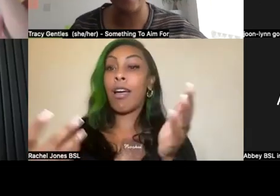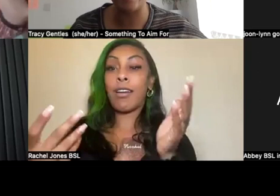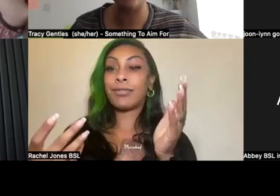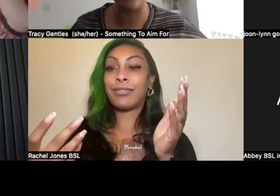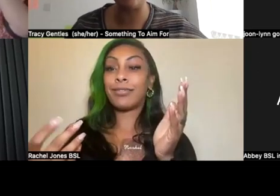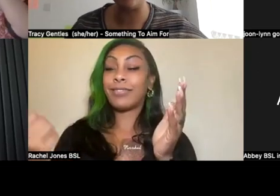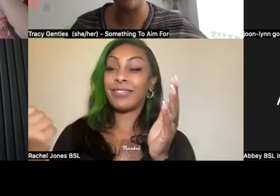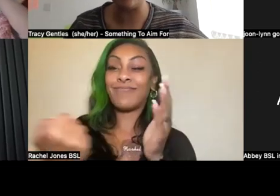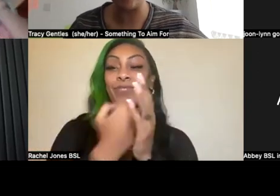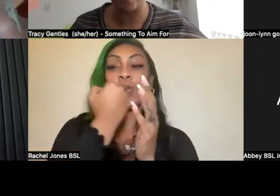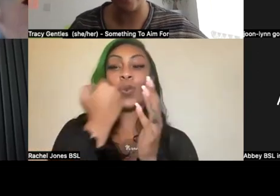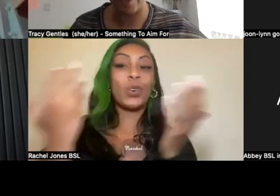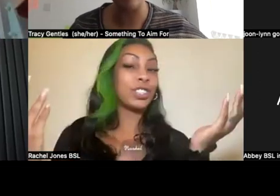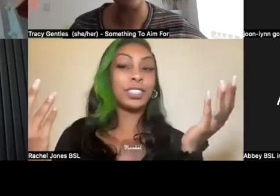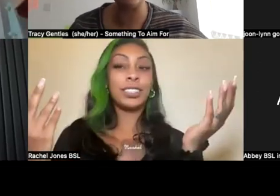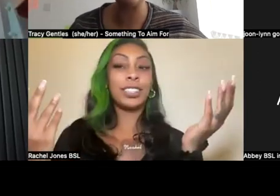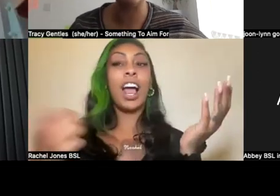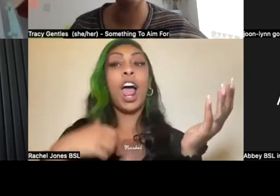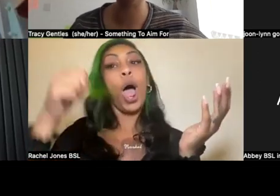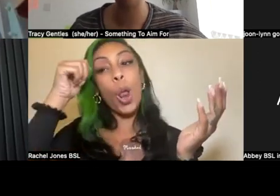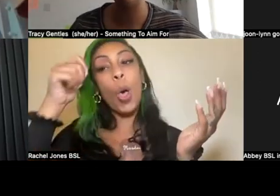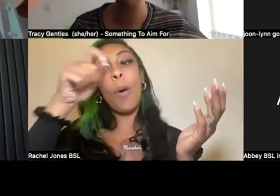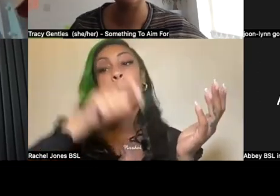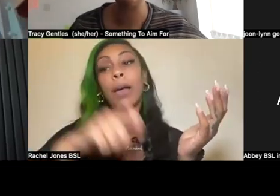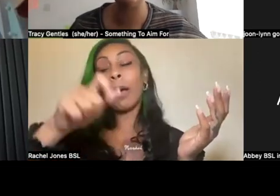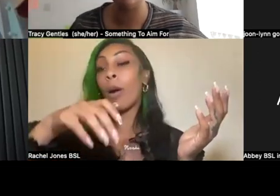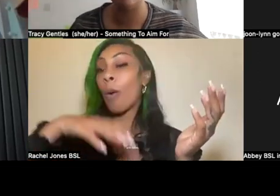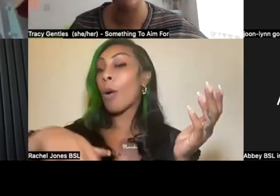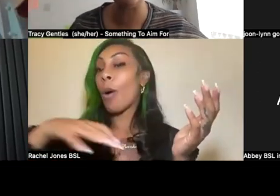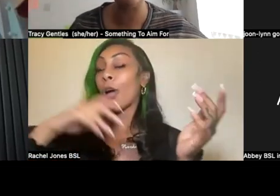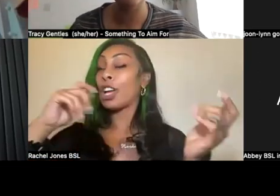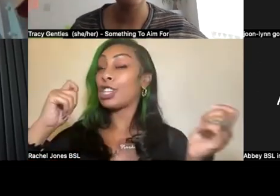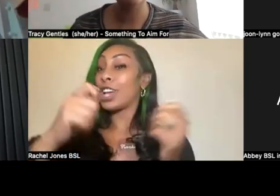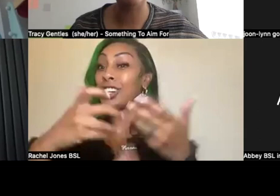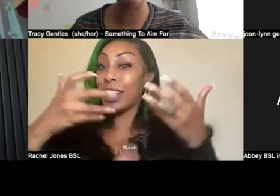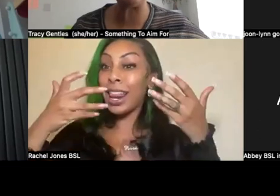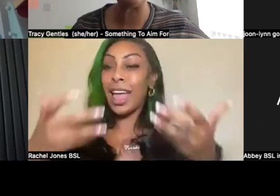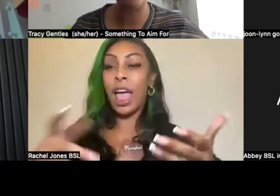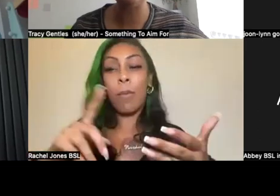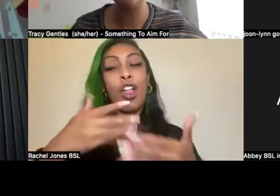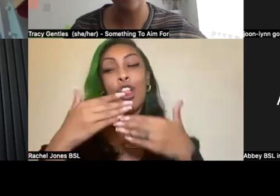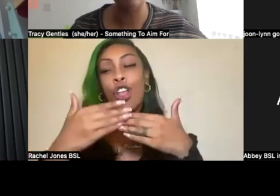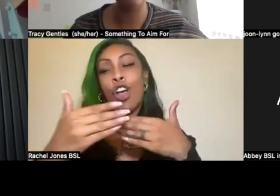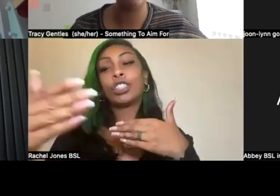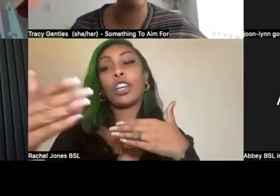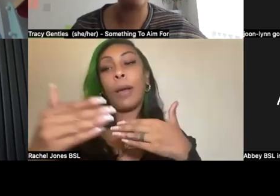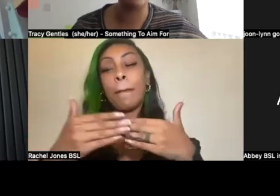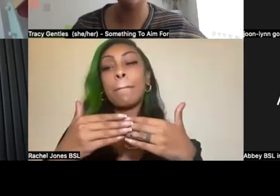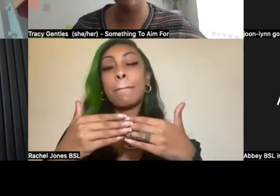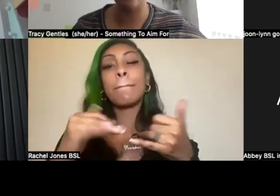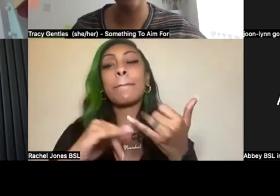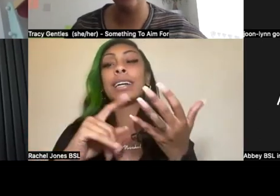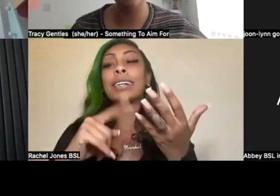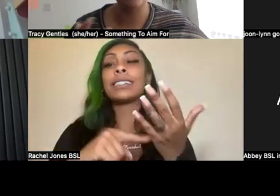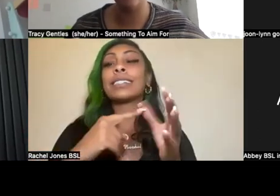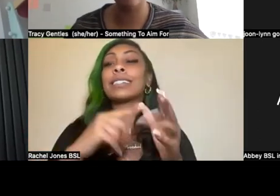unfortunately. And I know that people want change now, but it's a long-term conversation and commitment. And STAFF, as